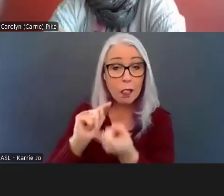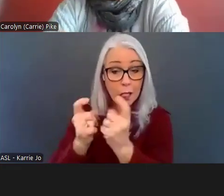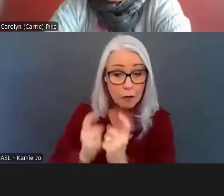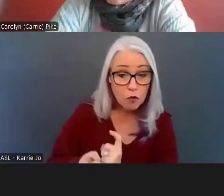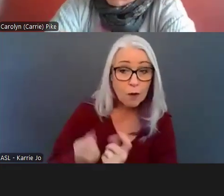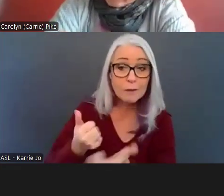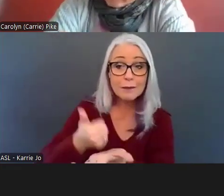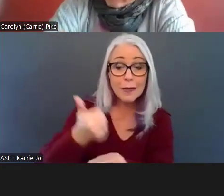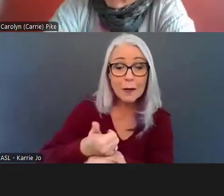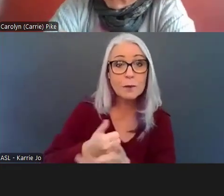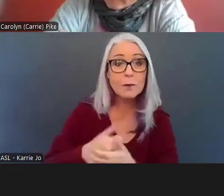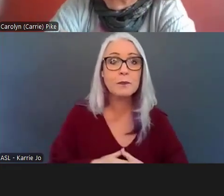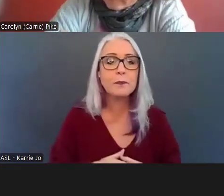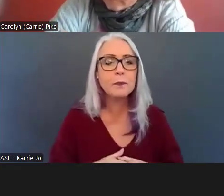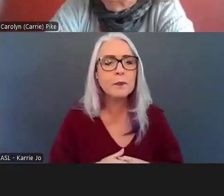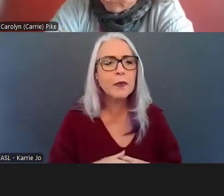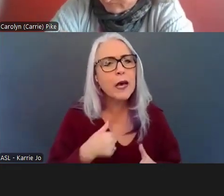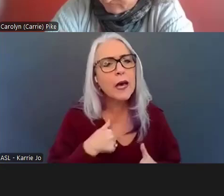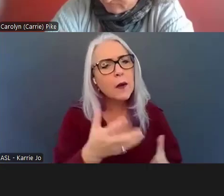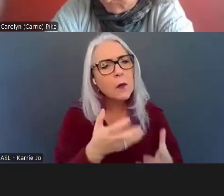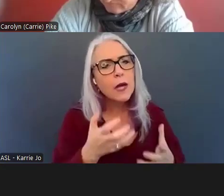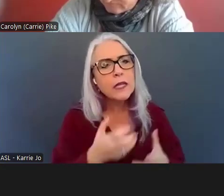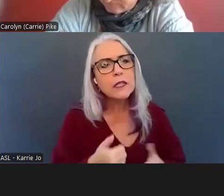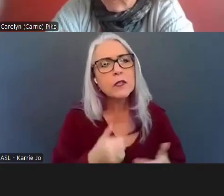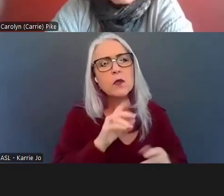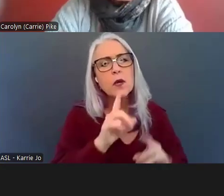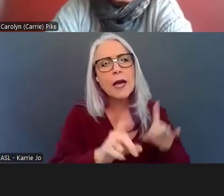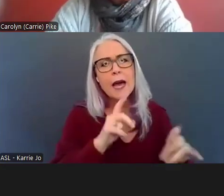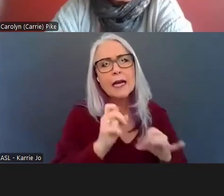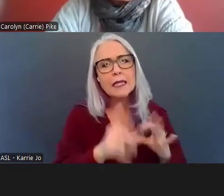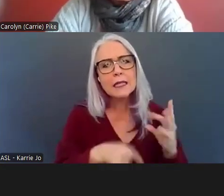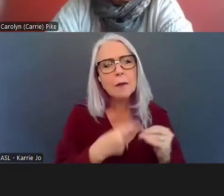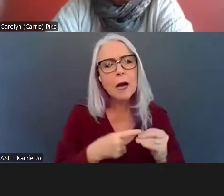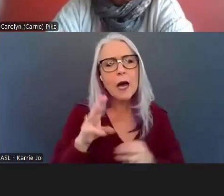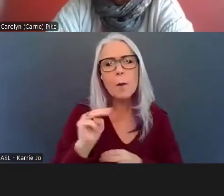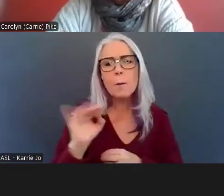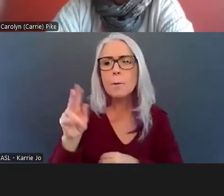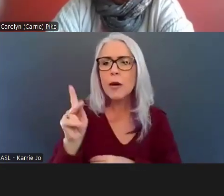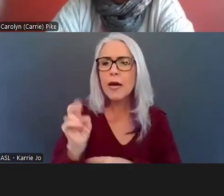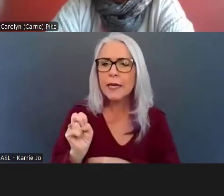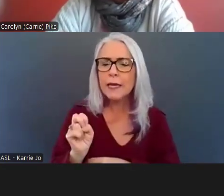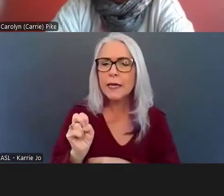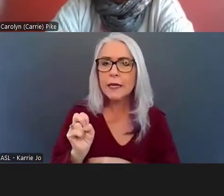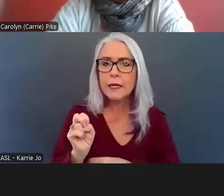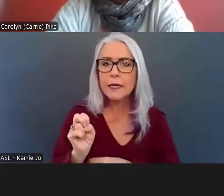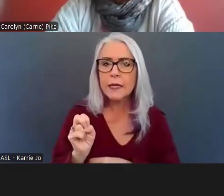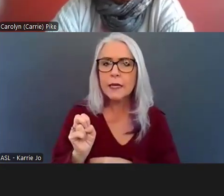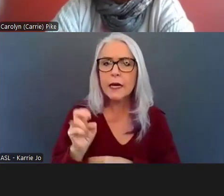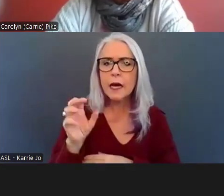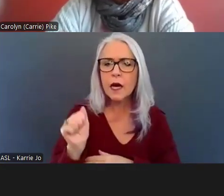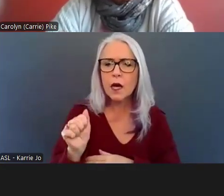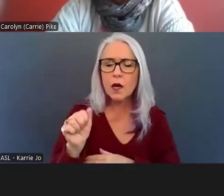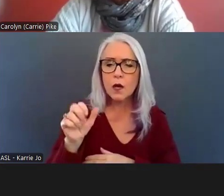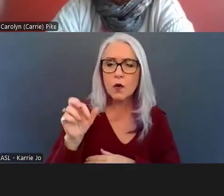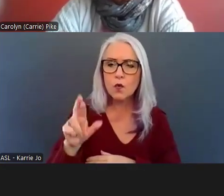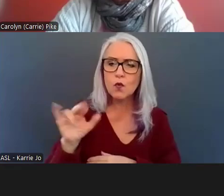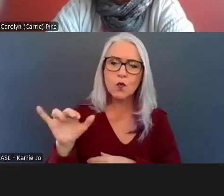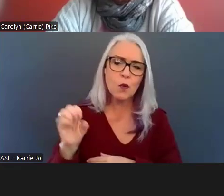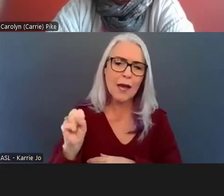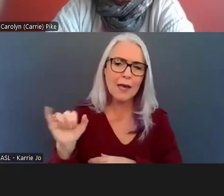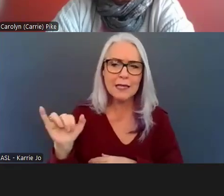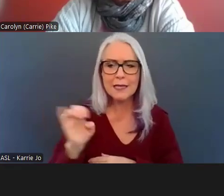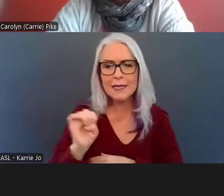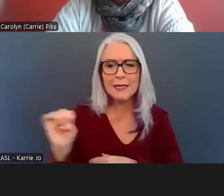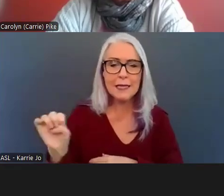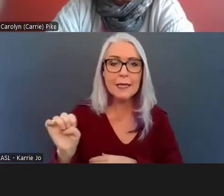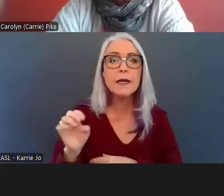as well. I did want to ask about mycorrhizae and what level of emphasis my co-panelists have been putting